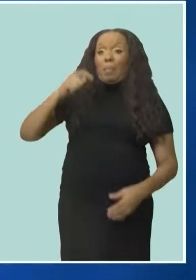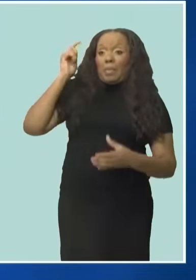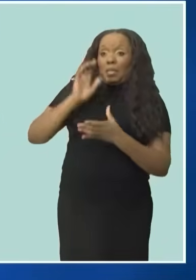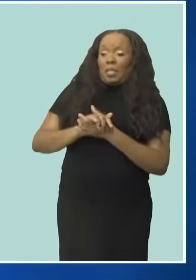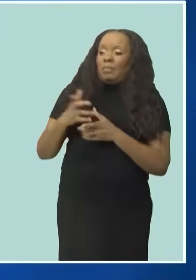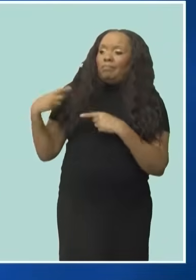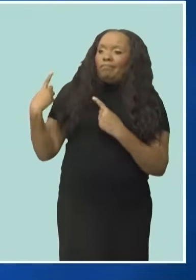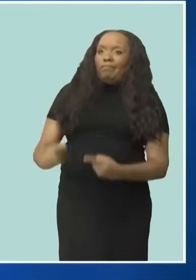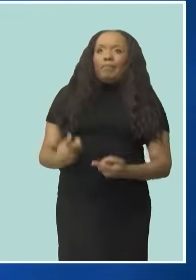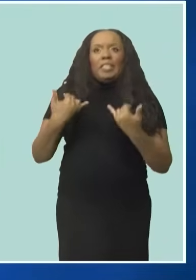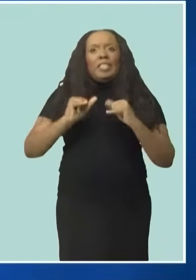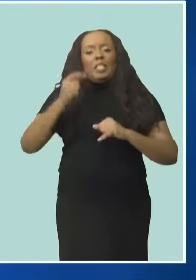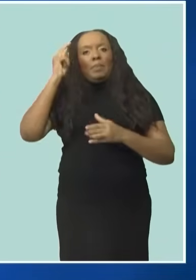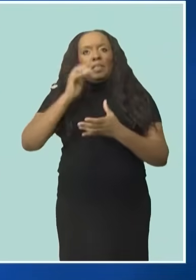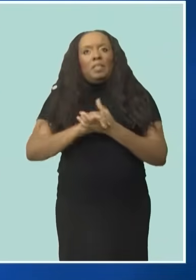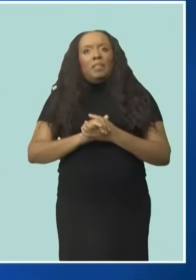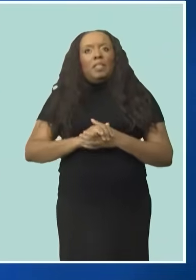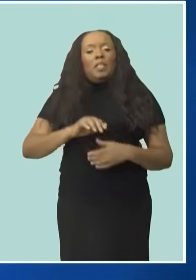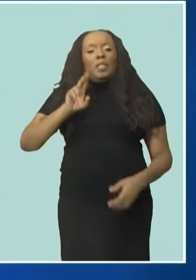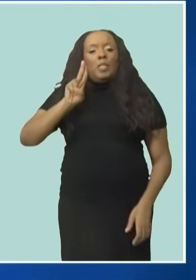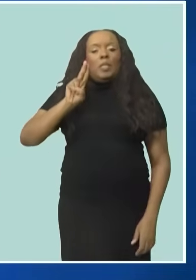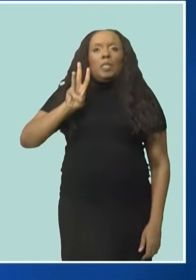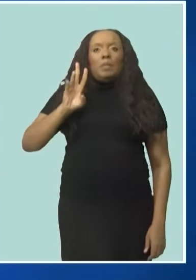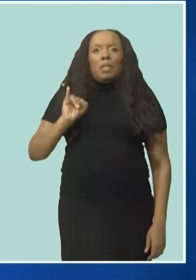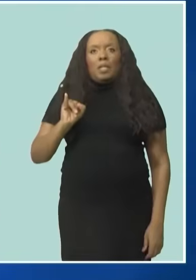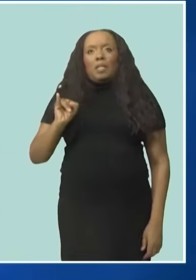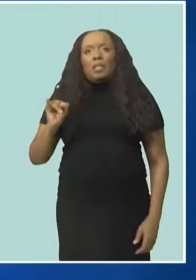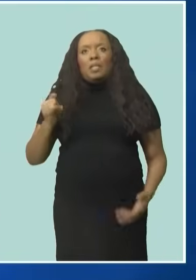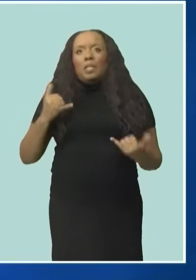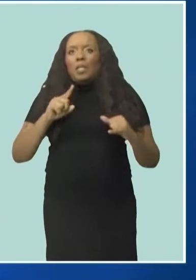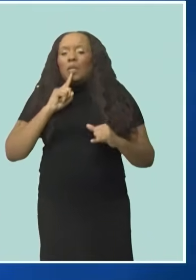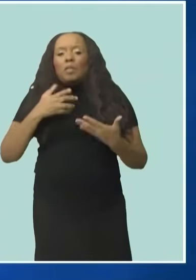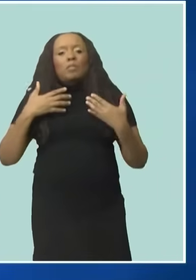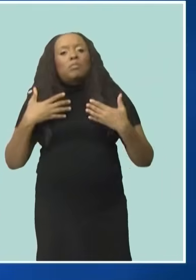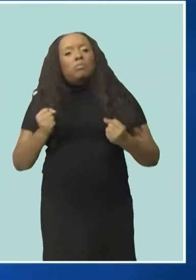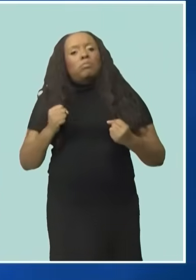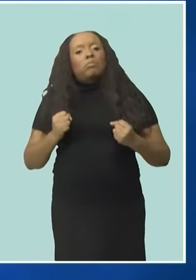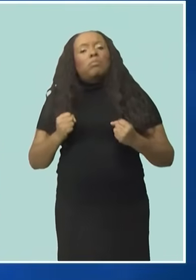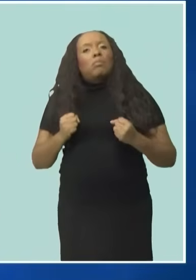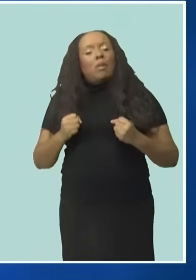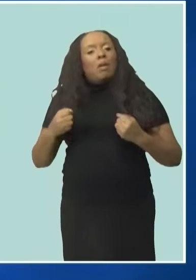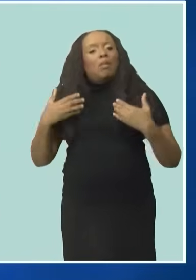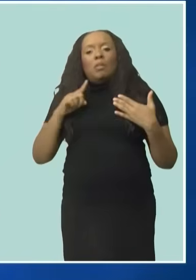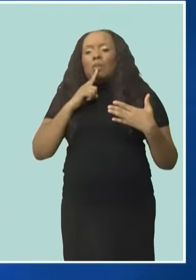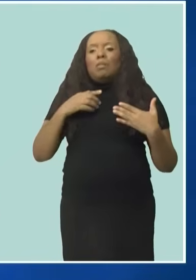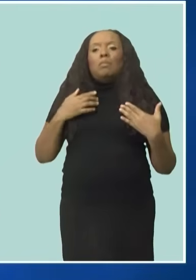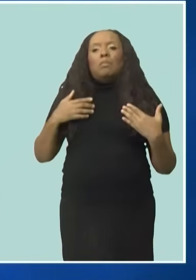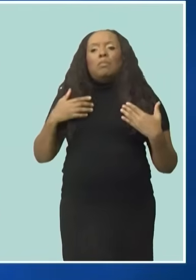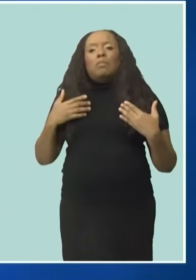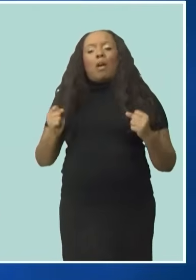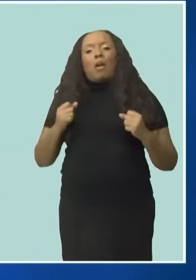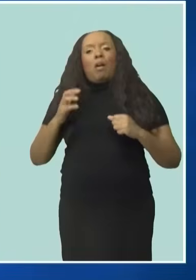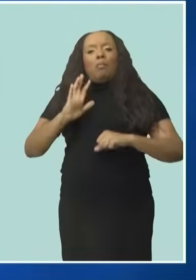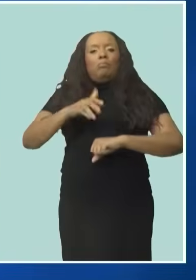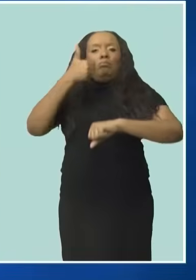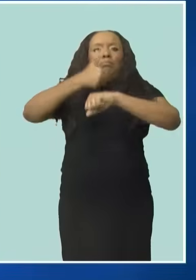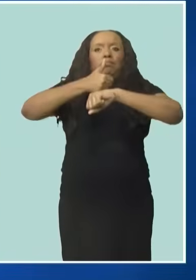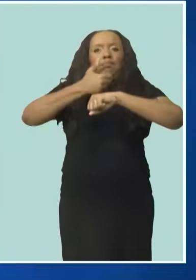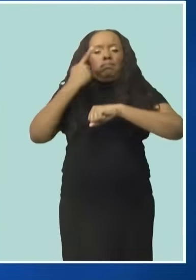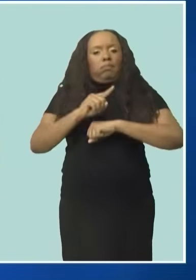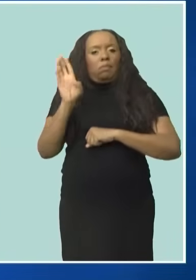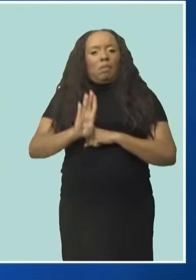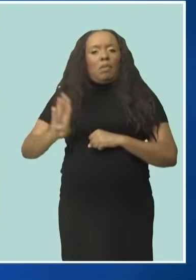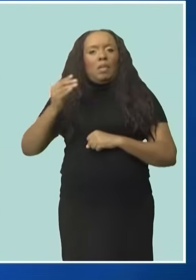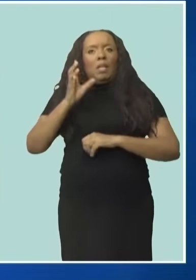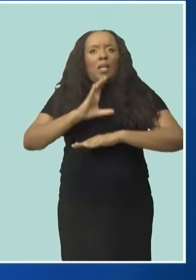Caville campus is an indelible, intrinsic pillar of the educational infrastructure of Barbados and